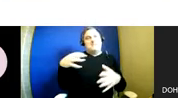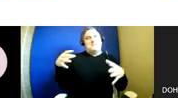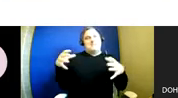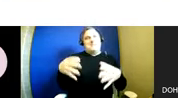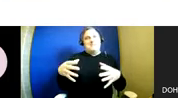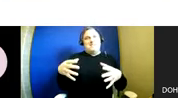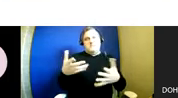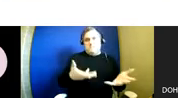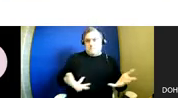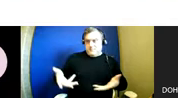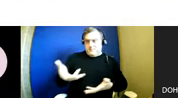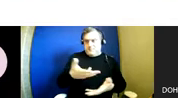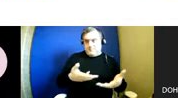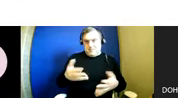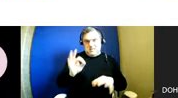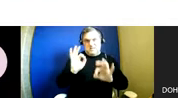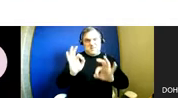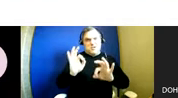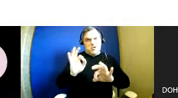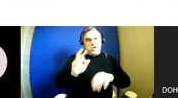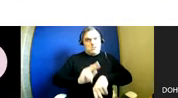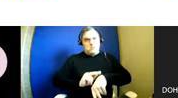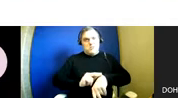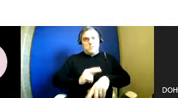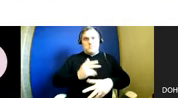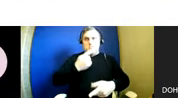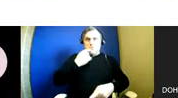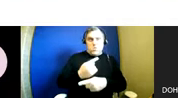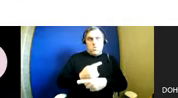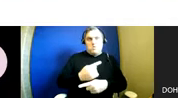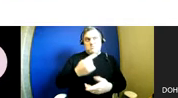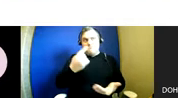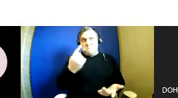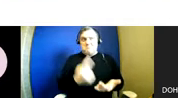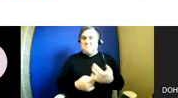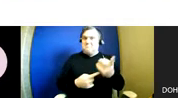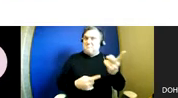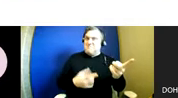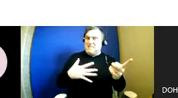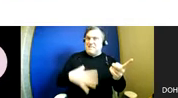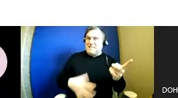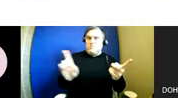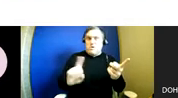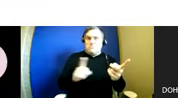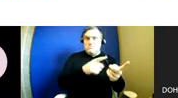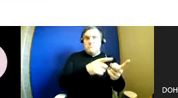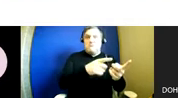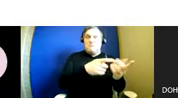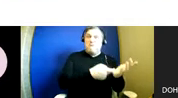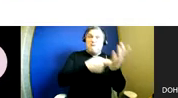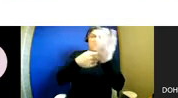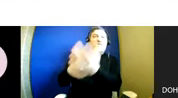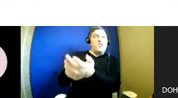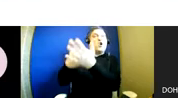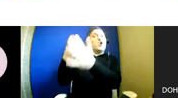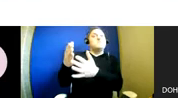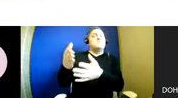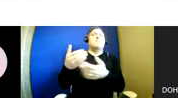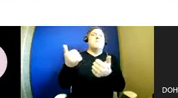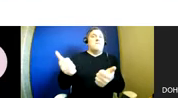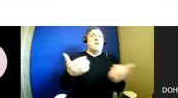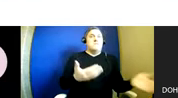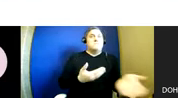some of these specialist consultants meet with us. We talk through the case and we work out what might need to be done. And if they need to be referred on, then we refer